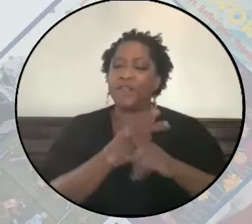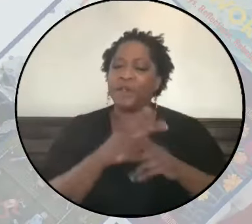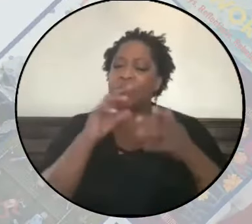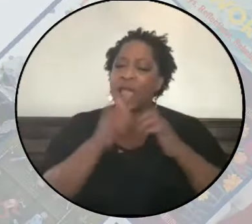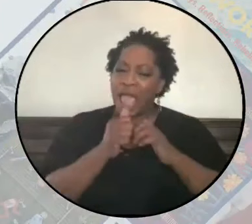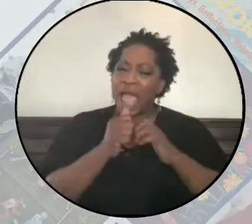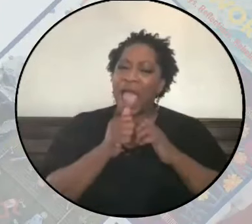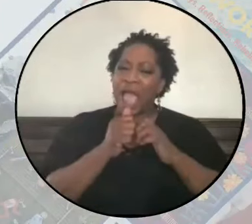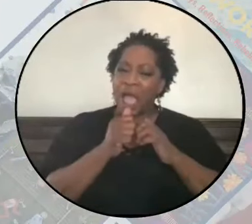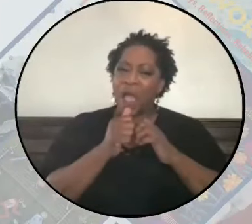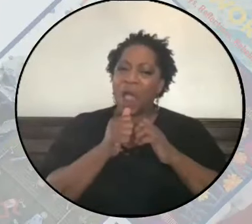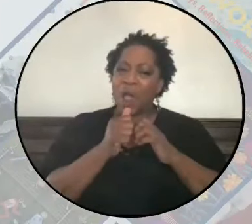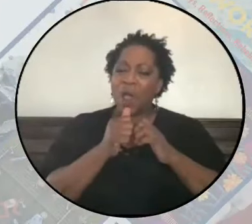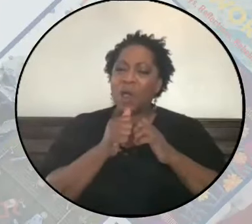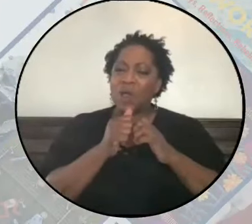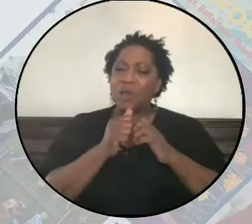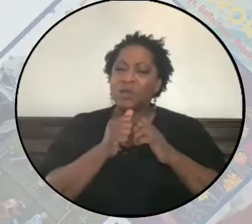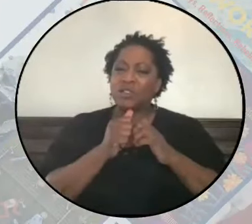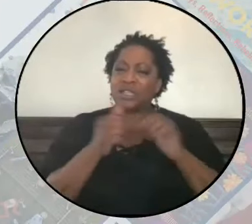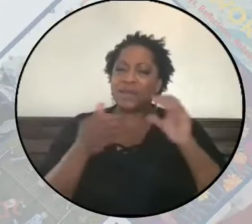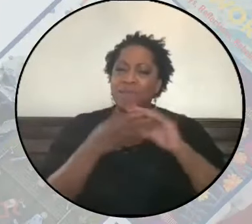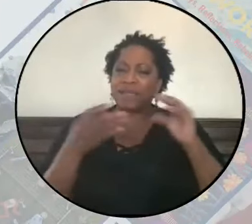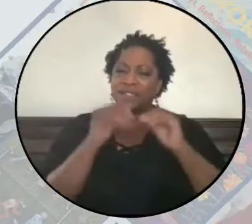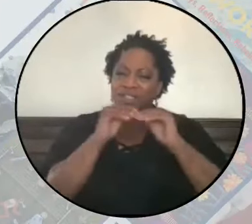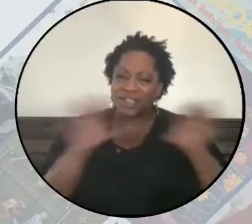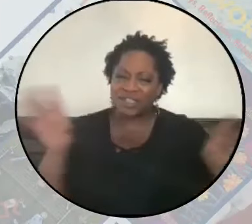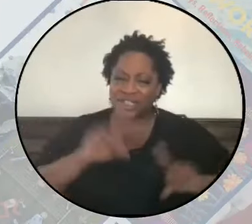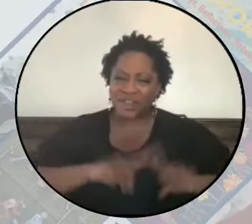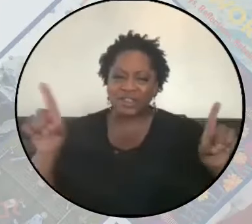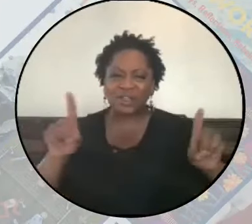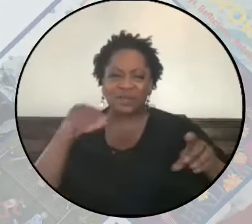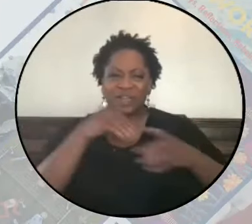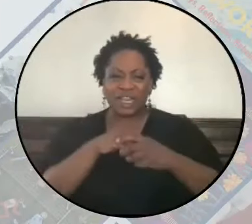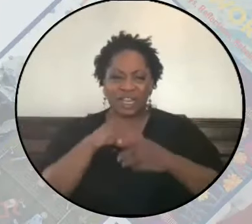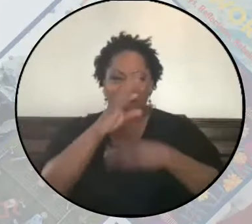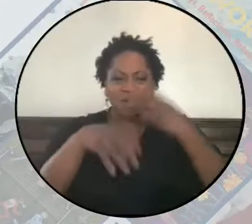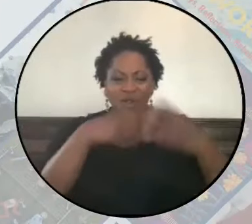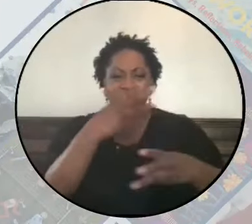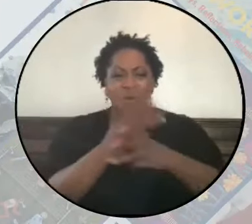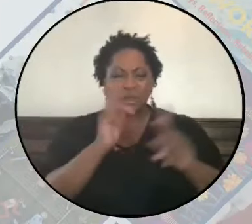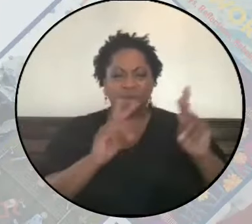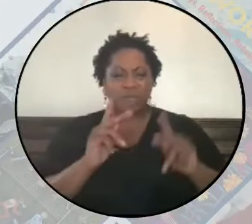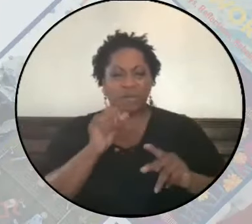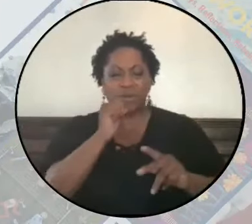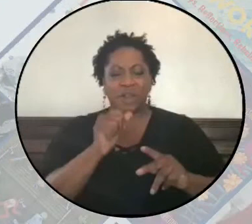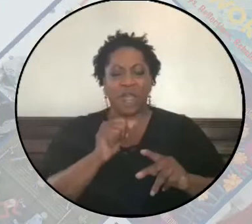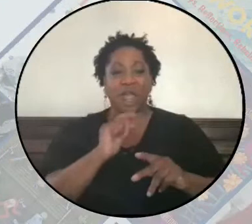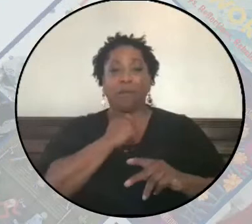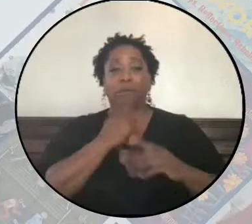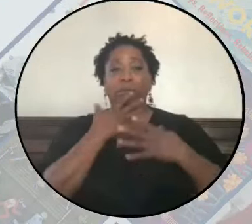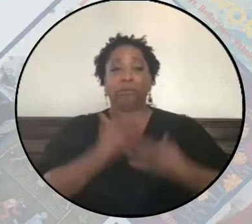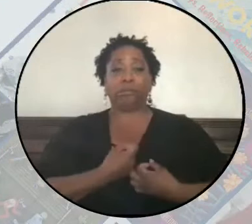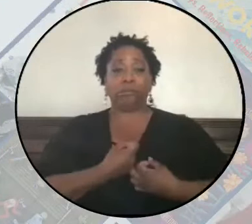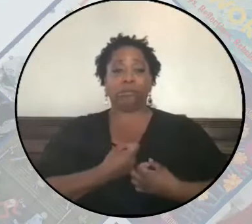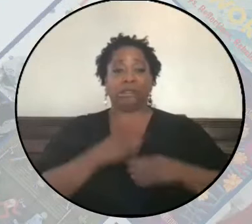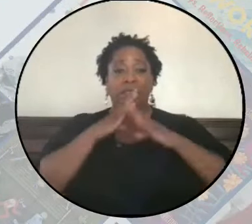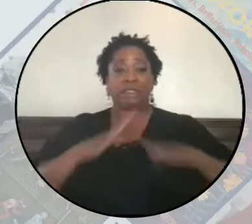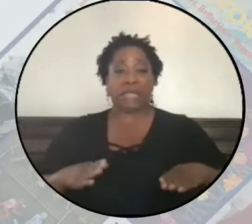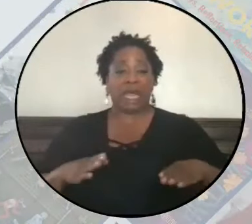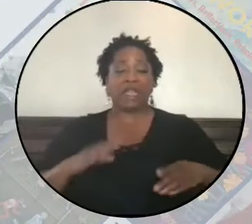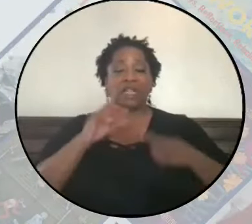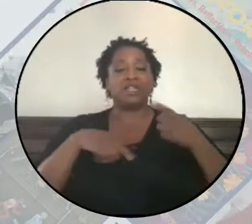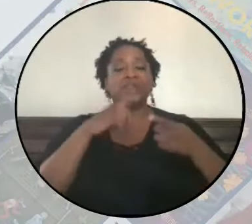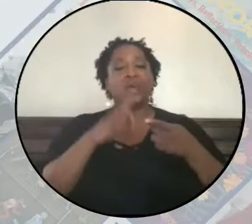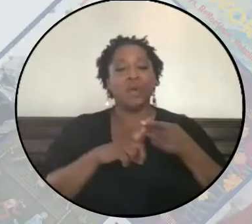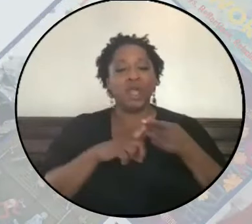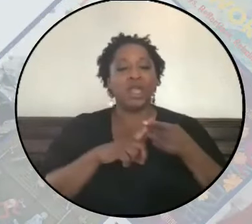how to how to put some other messages out there in the in the ecosystem so that people aren't silenced uh uh when they